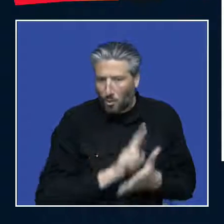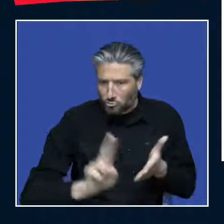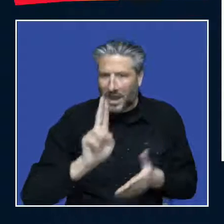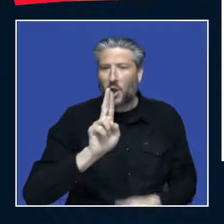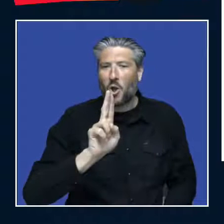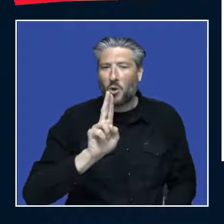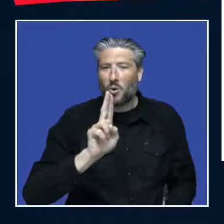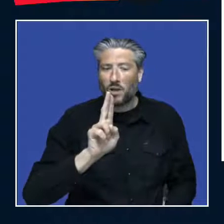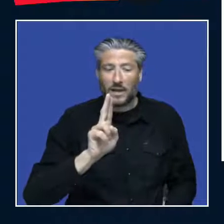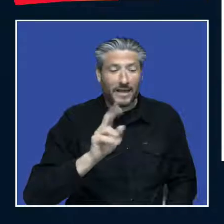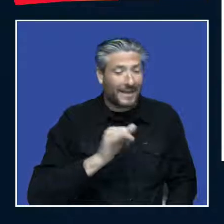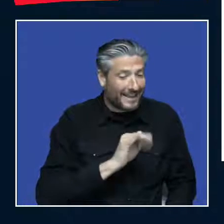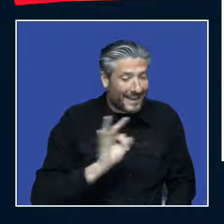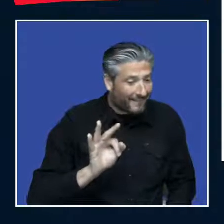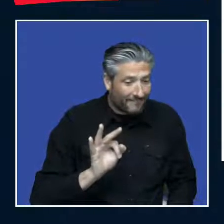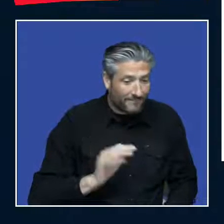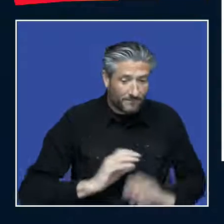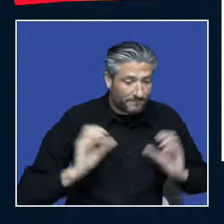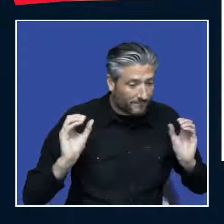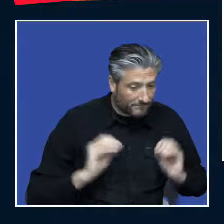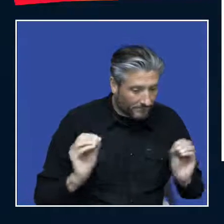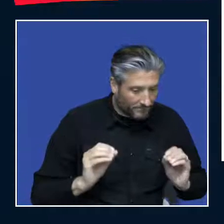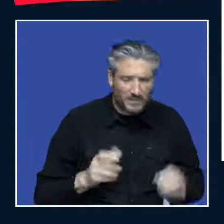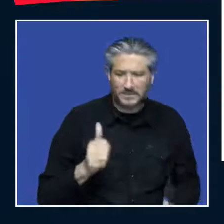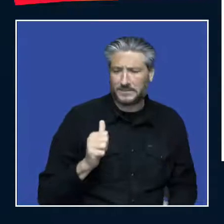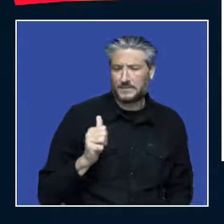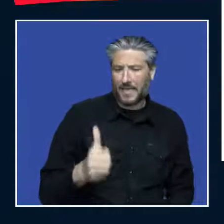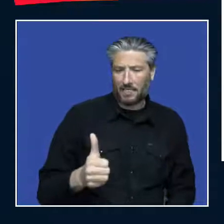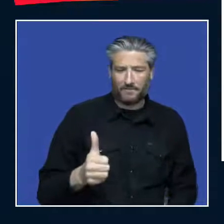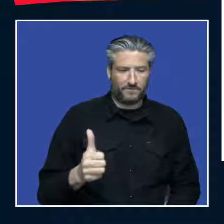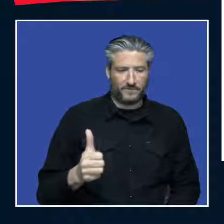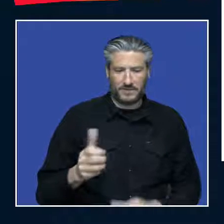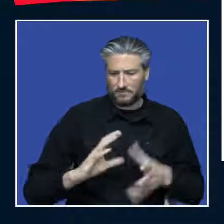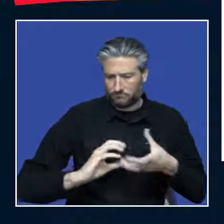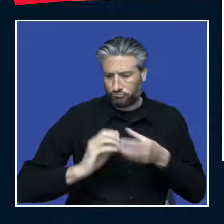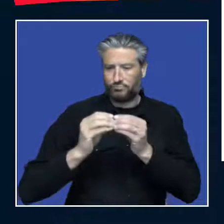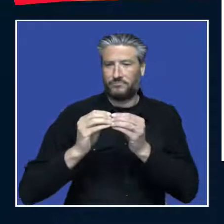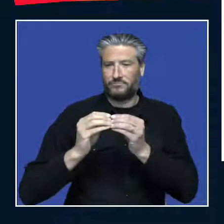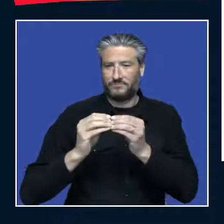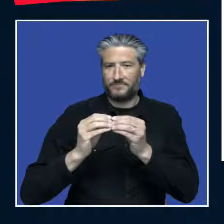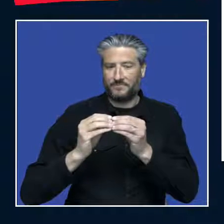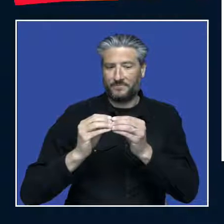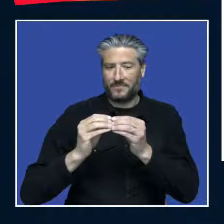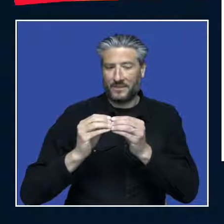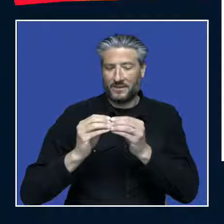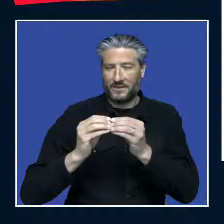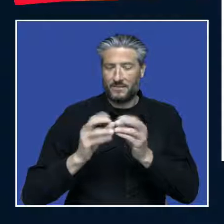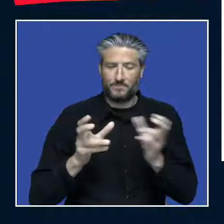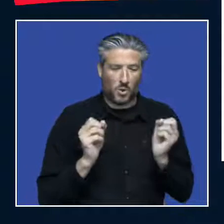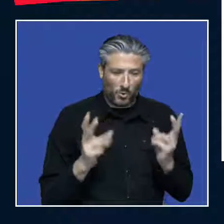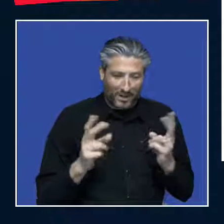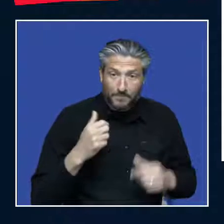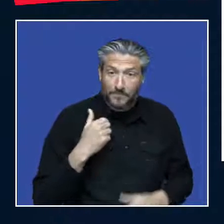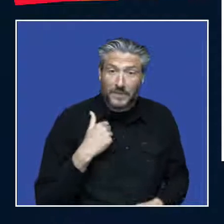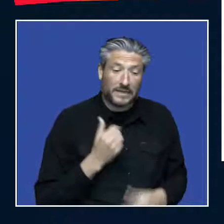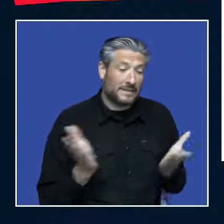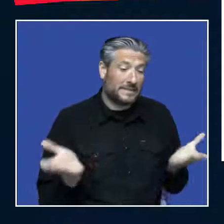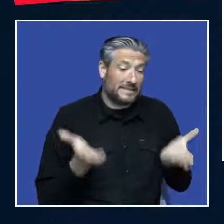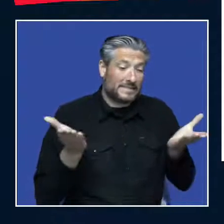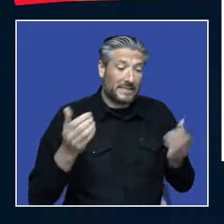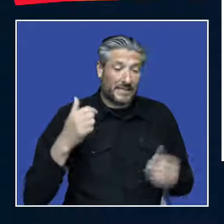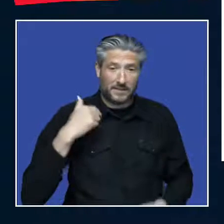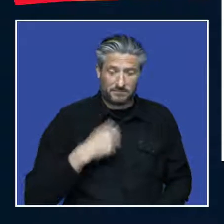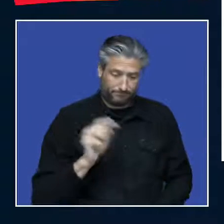me. Okay. So I can easily start them as well. So the Docker one would do